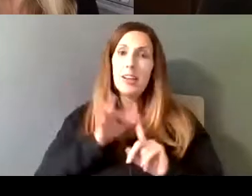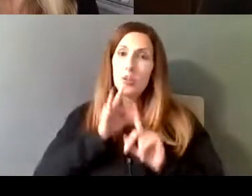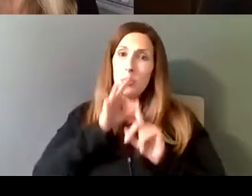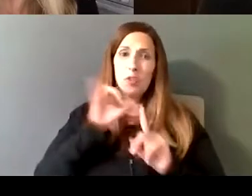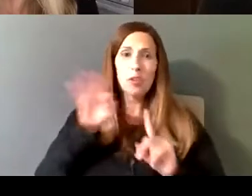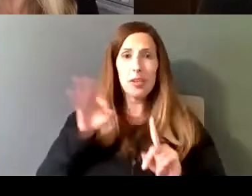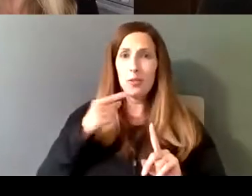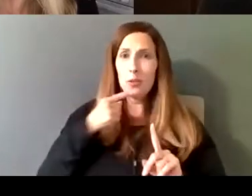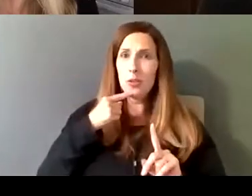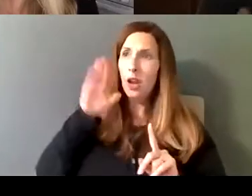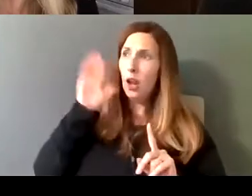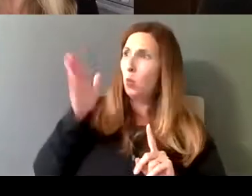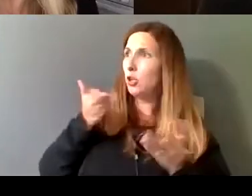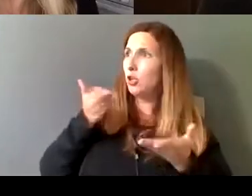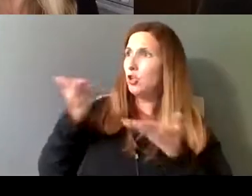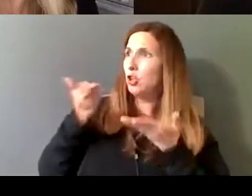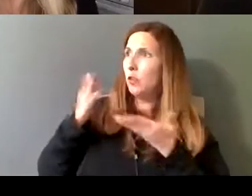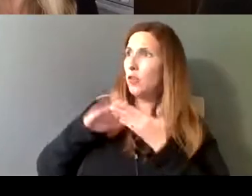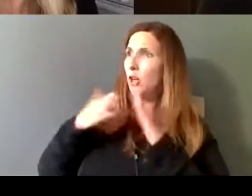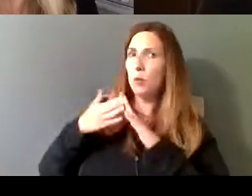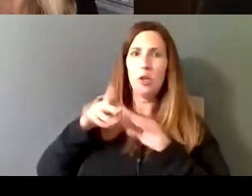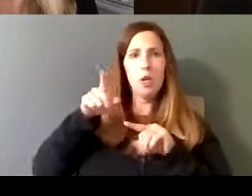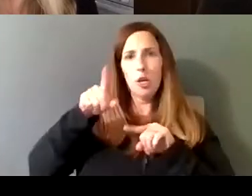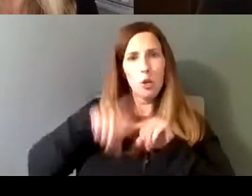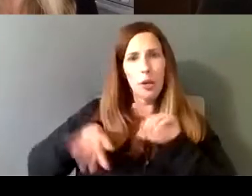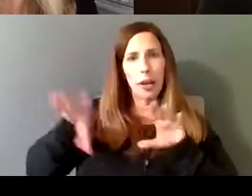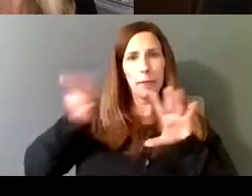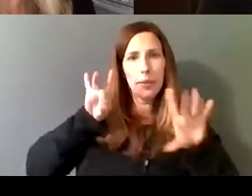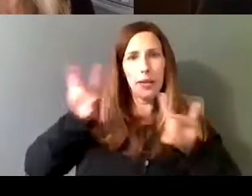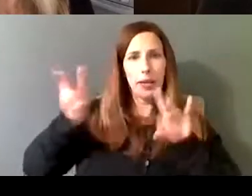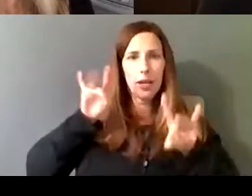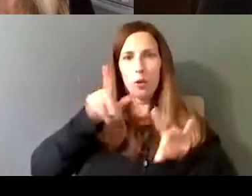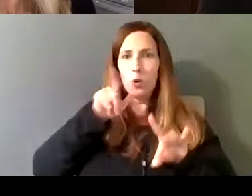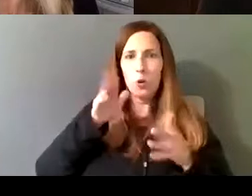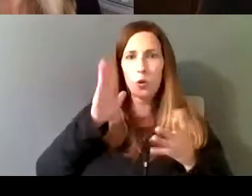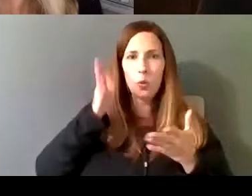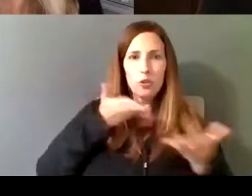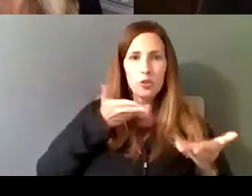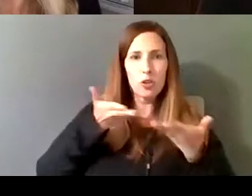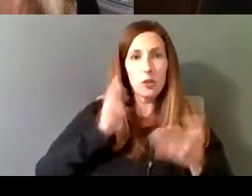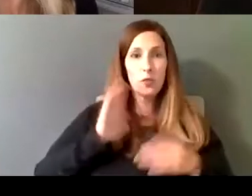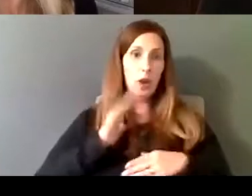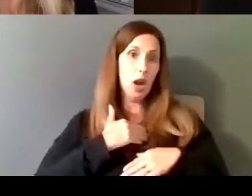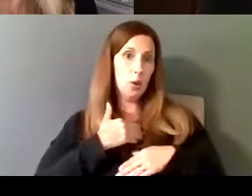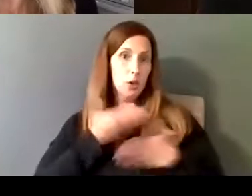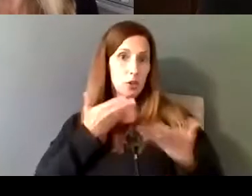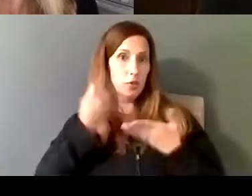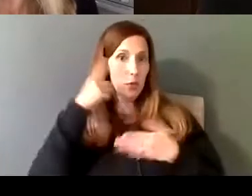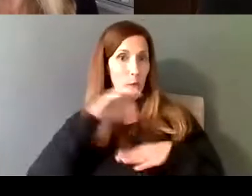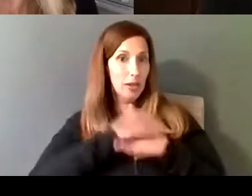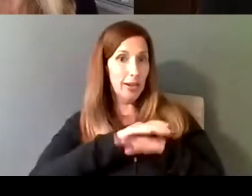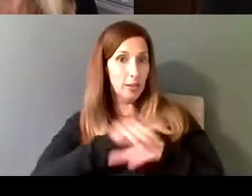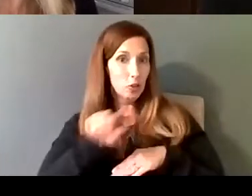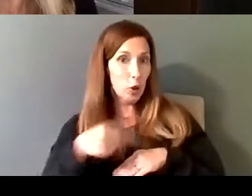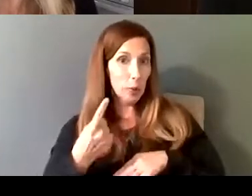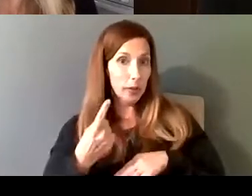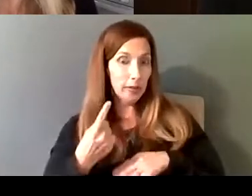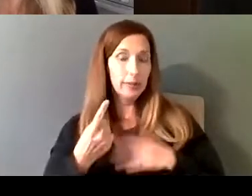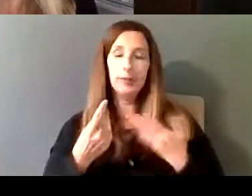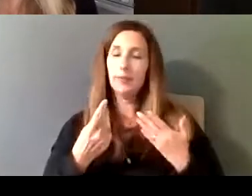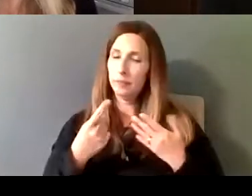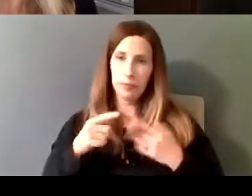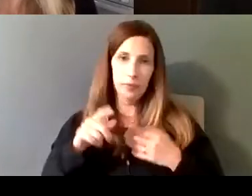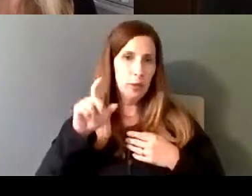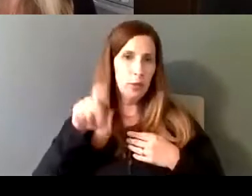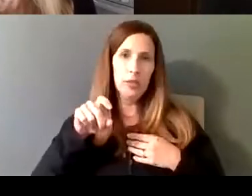going to serve the community. You can't just pick and choose who you're going to serve, or just say, oh, our services are for English only speakers. You really need to